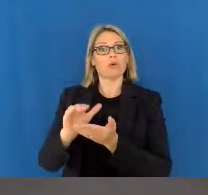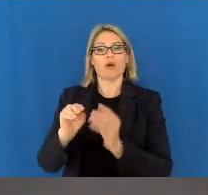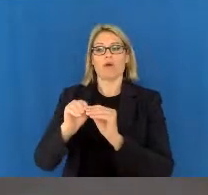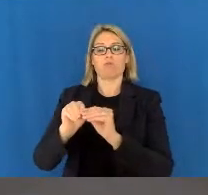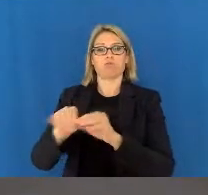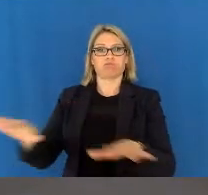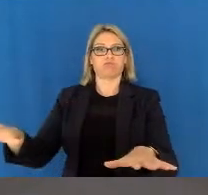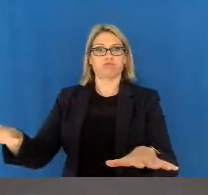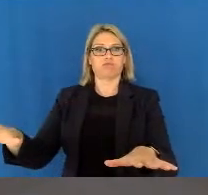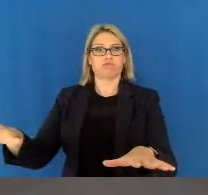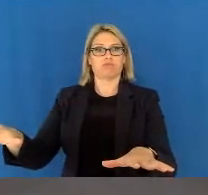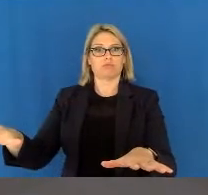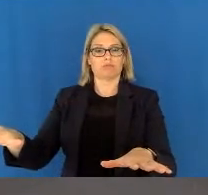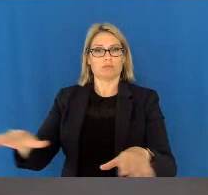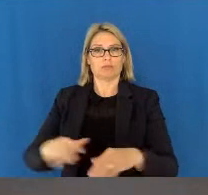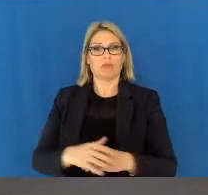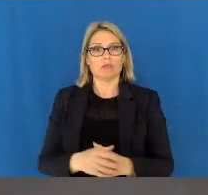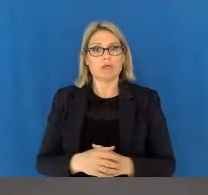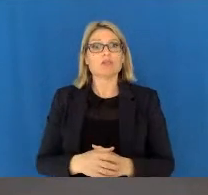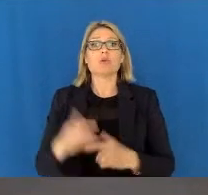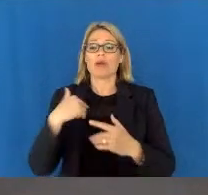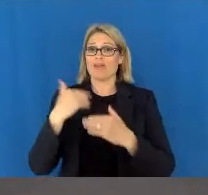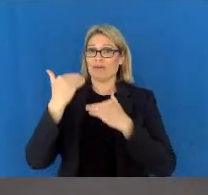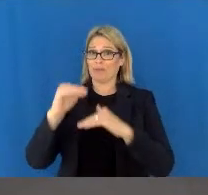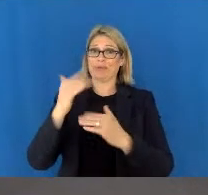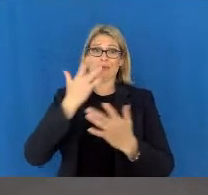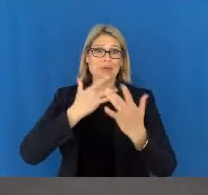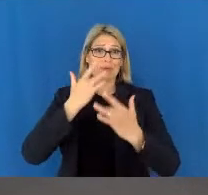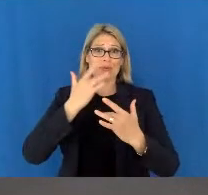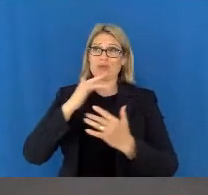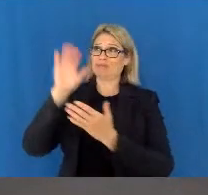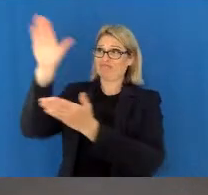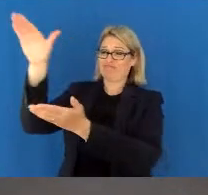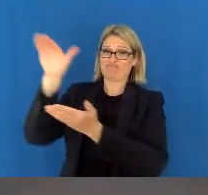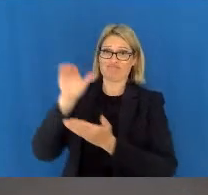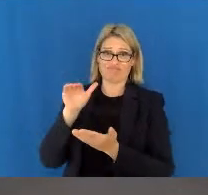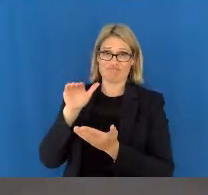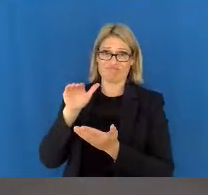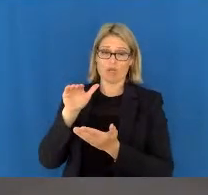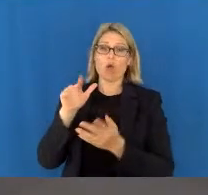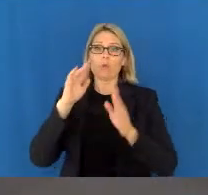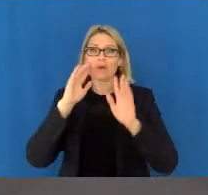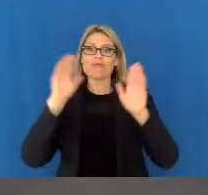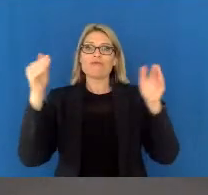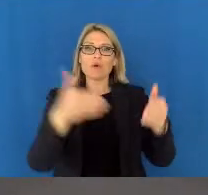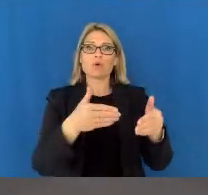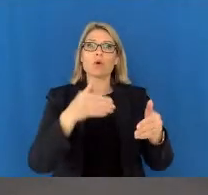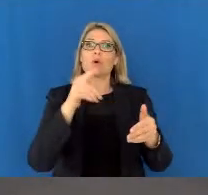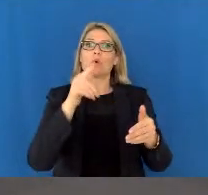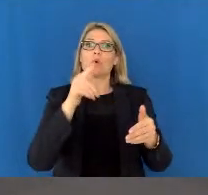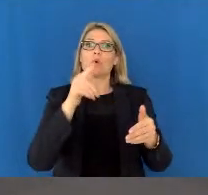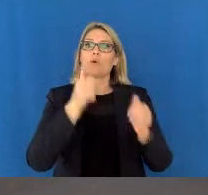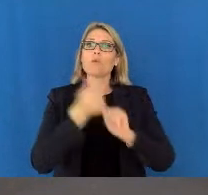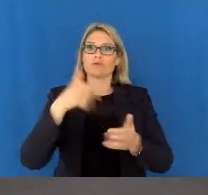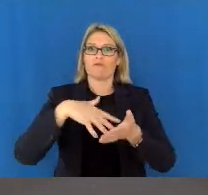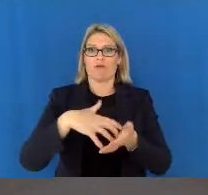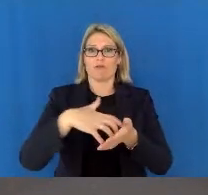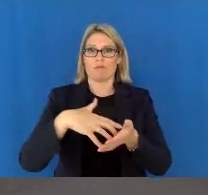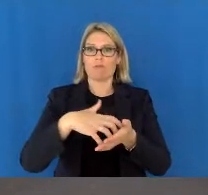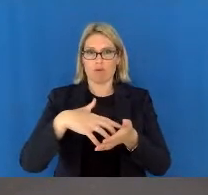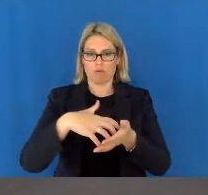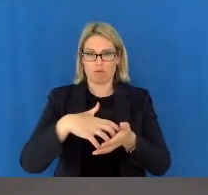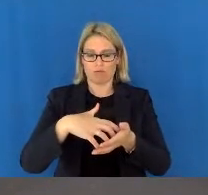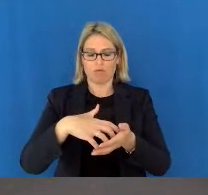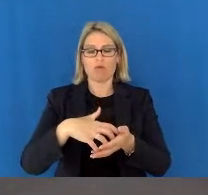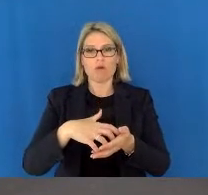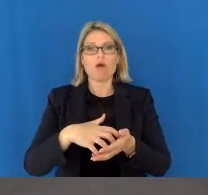the limited number of vaccines, we are concentrating on the people that are most vulnerable and those who are at risk of having